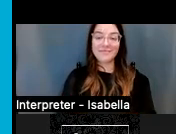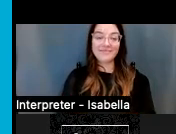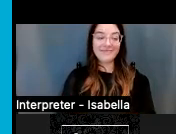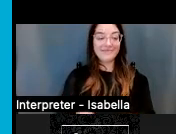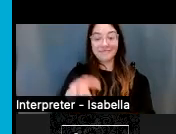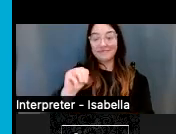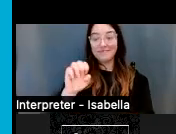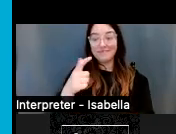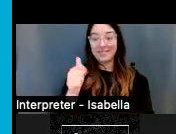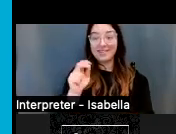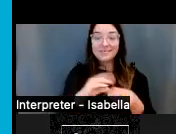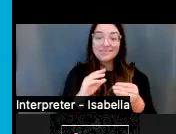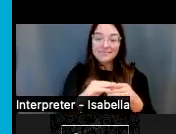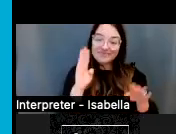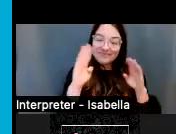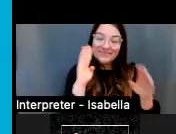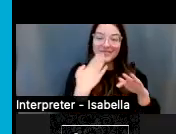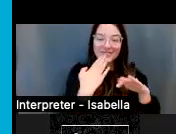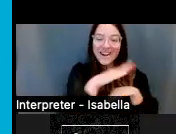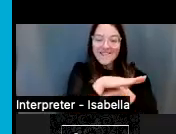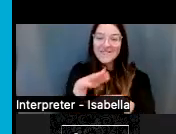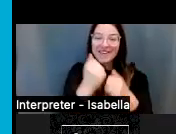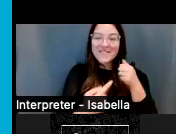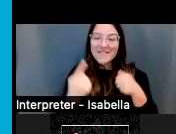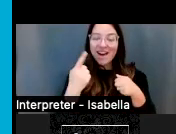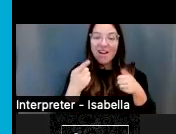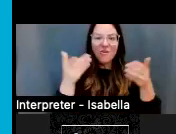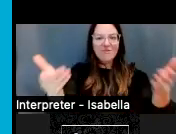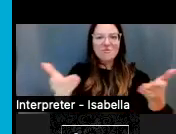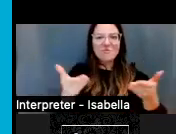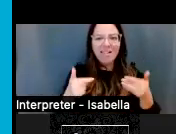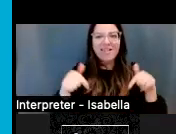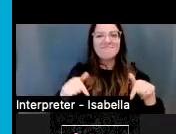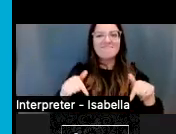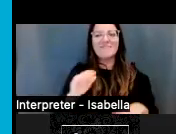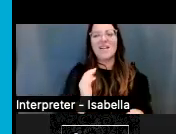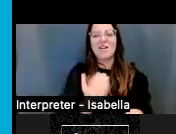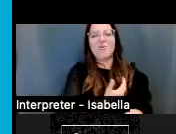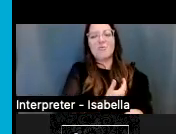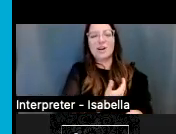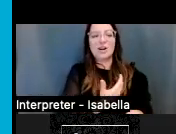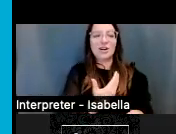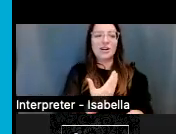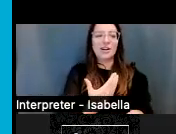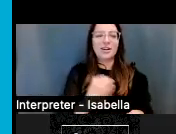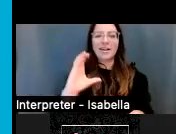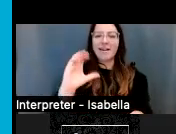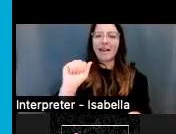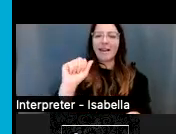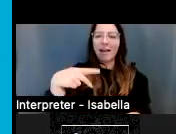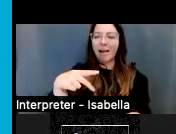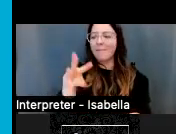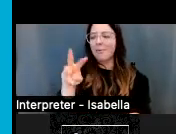Hi, good afternoon, everyone, and welcome to our CAP webinar